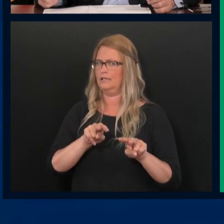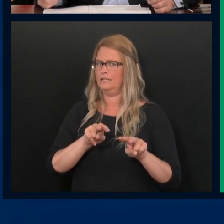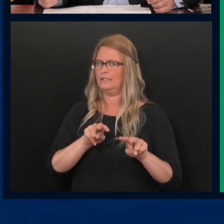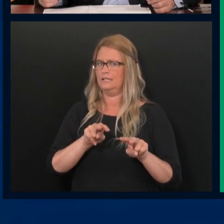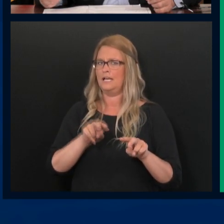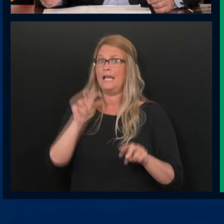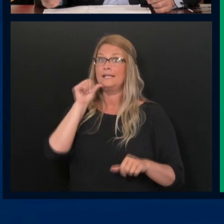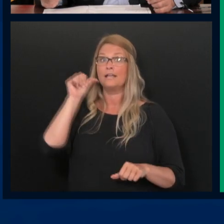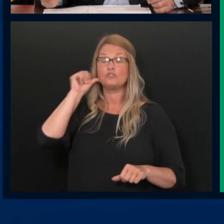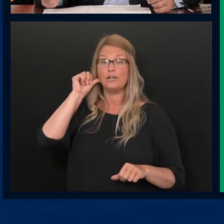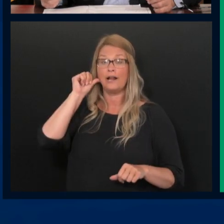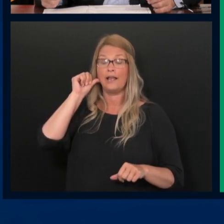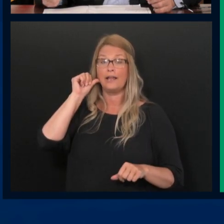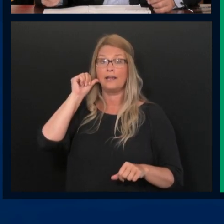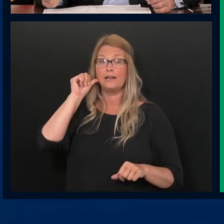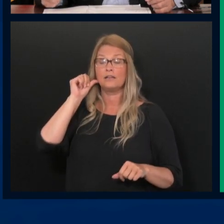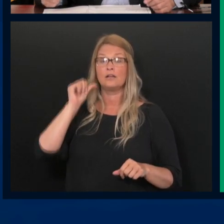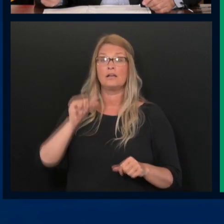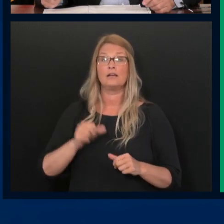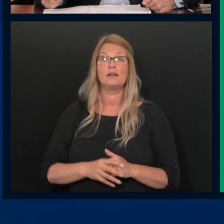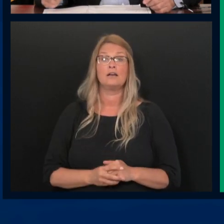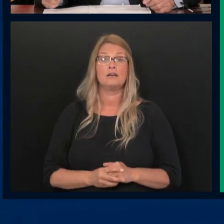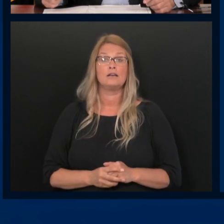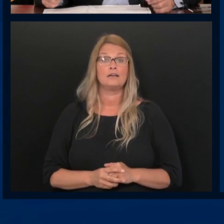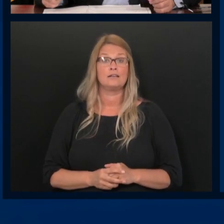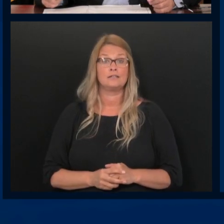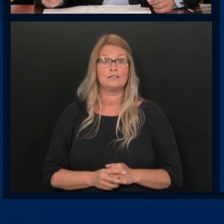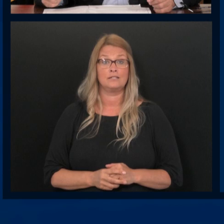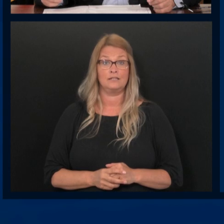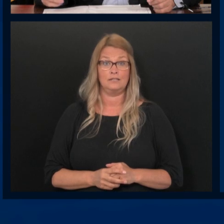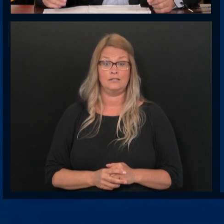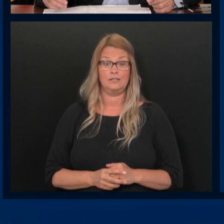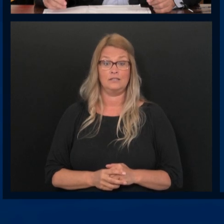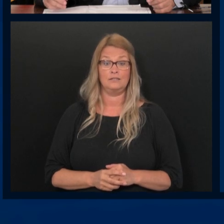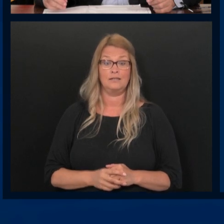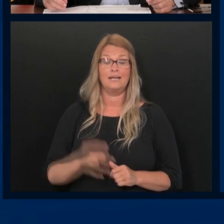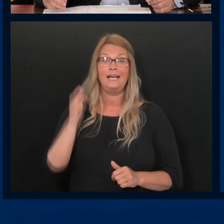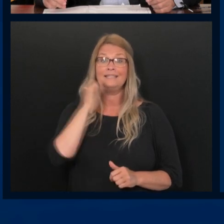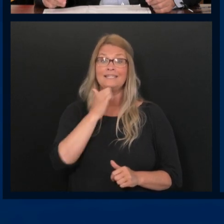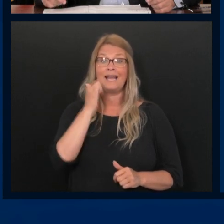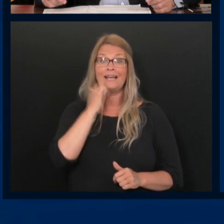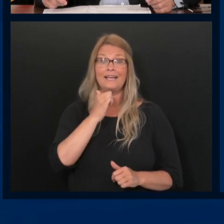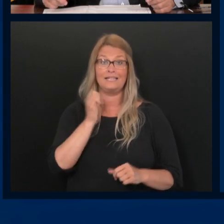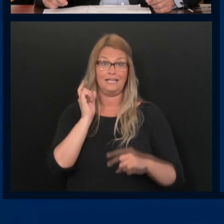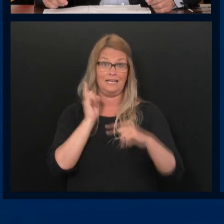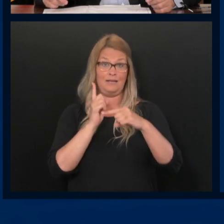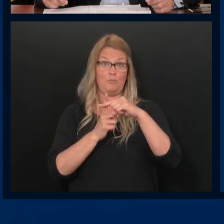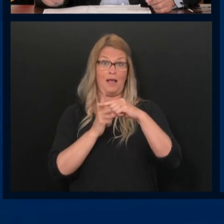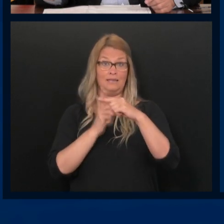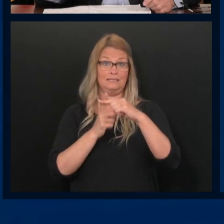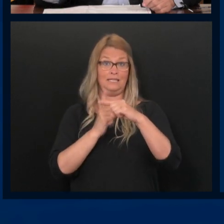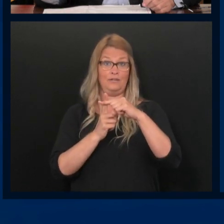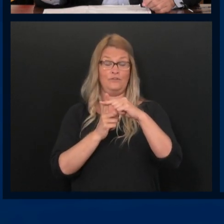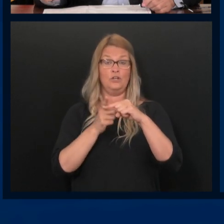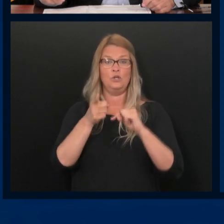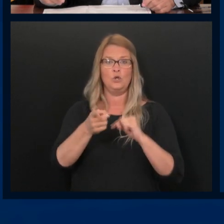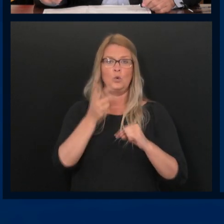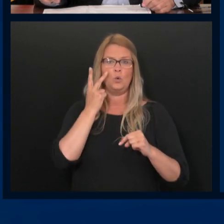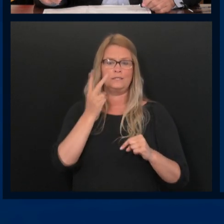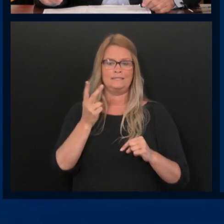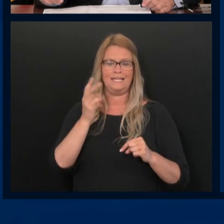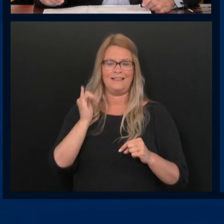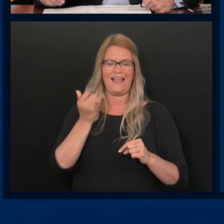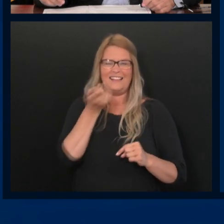is yesterday as the daily rate of the positive growth rate, you'll see that little